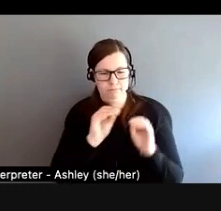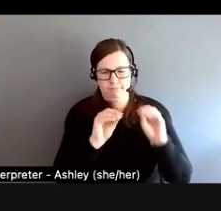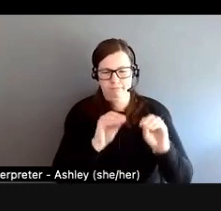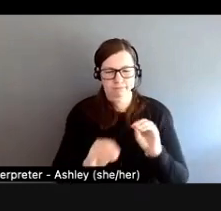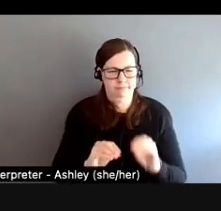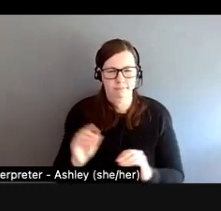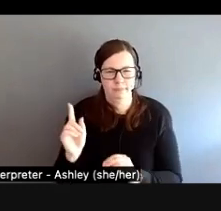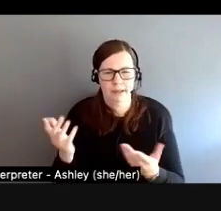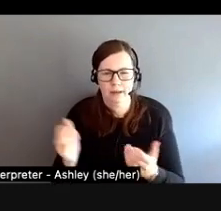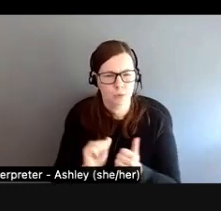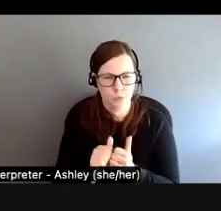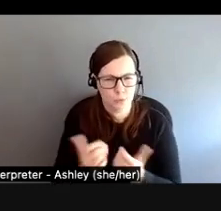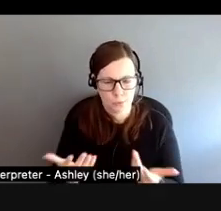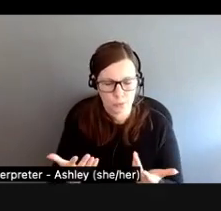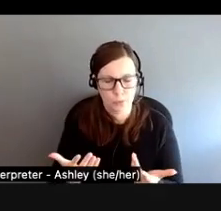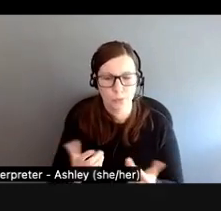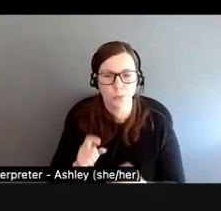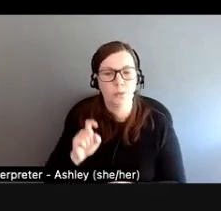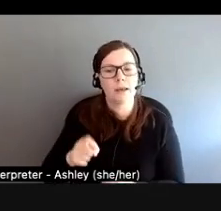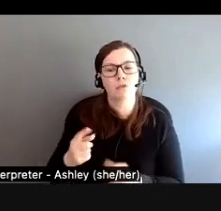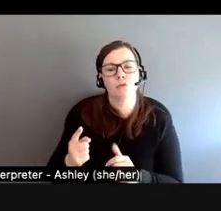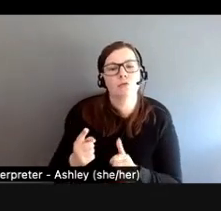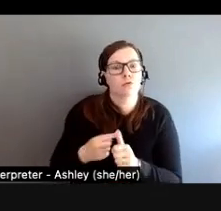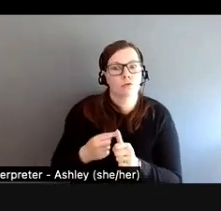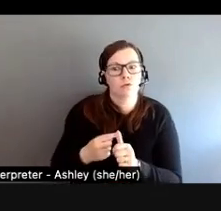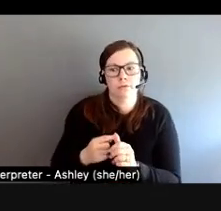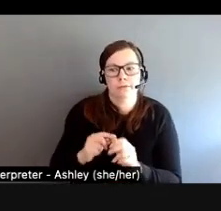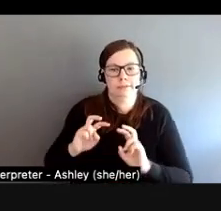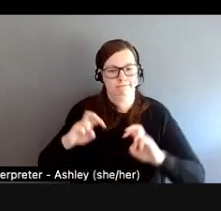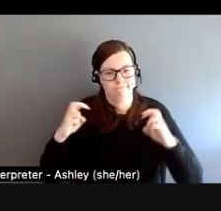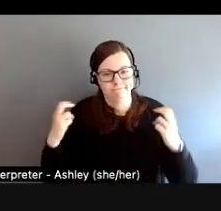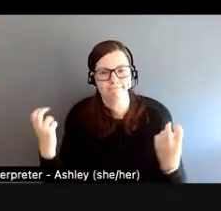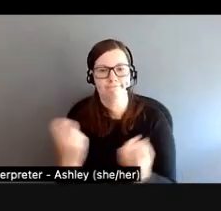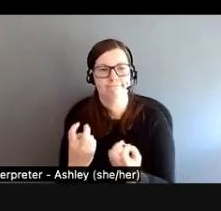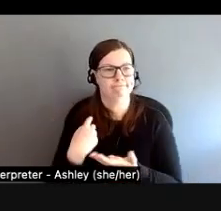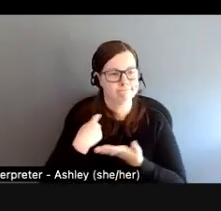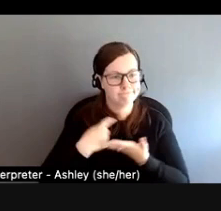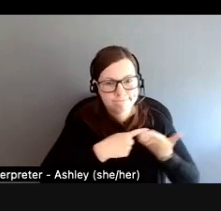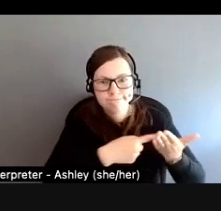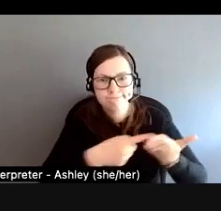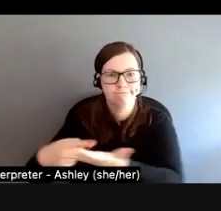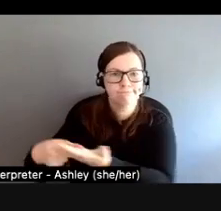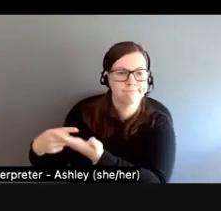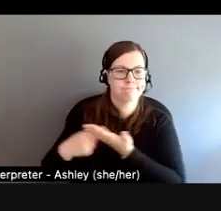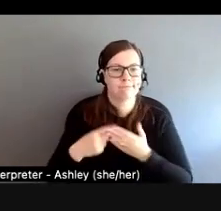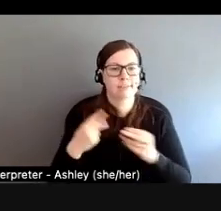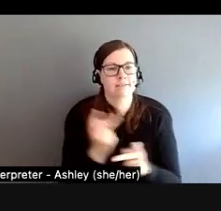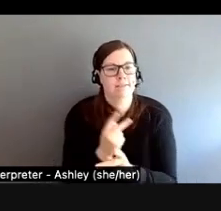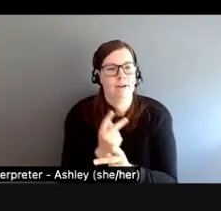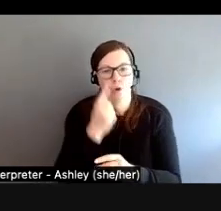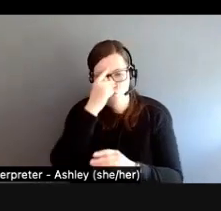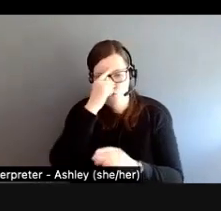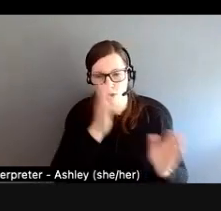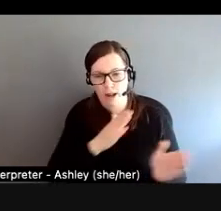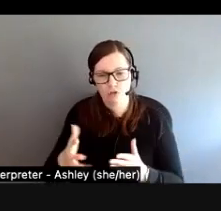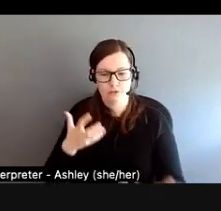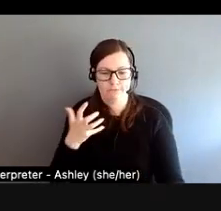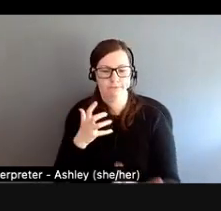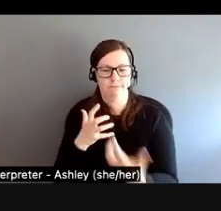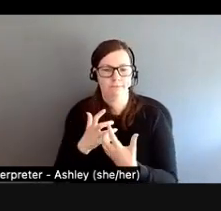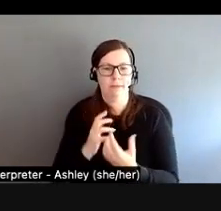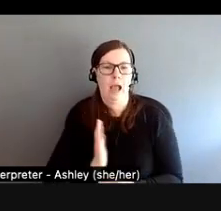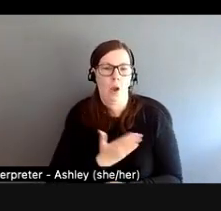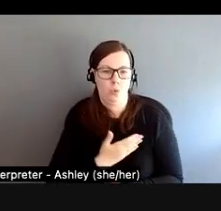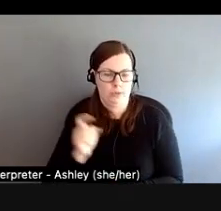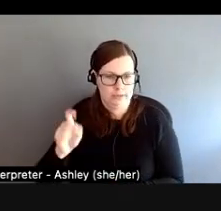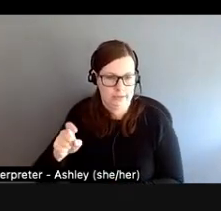about it, we have to discuss it, and we have to find the right strategy that will help us to make this experience